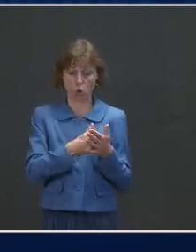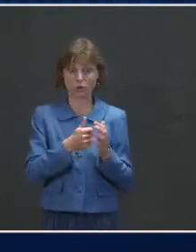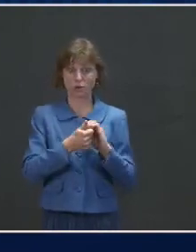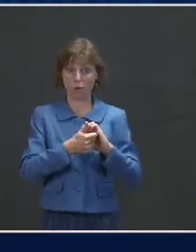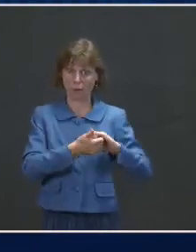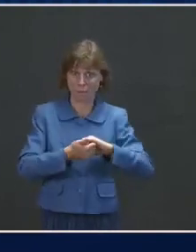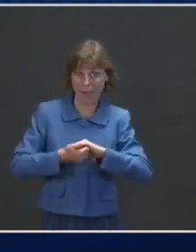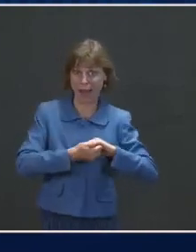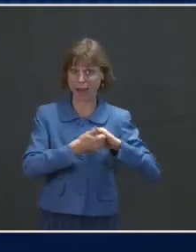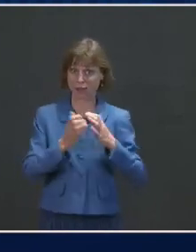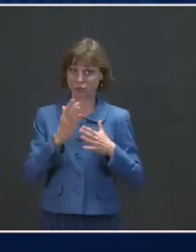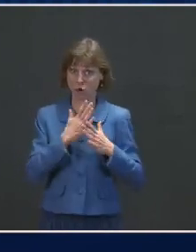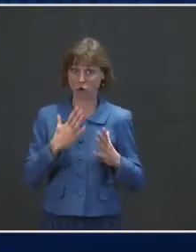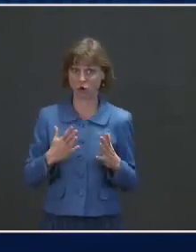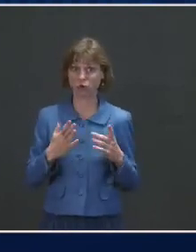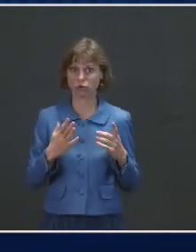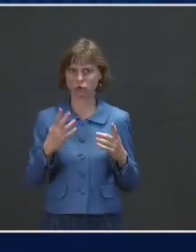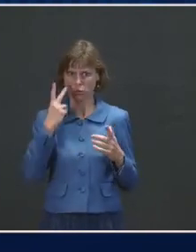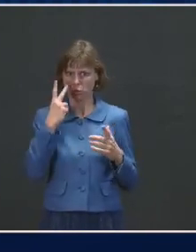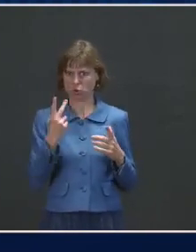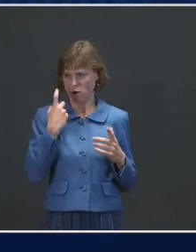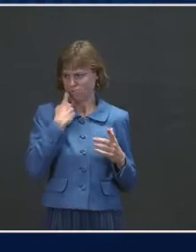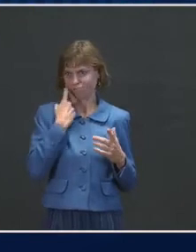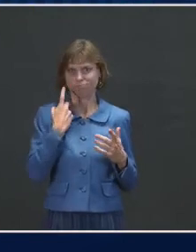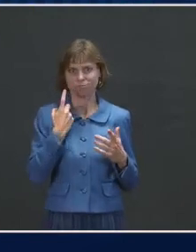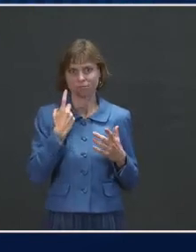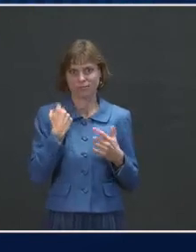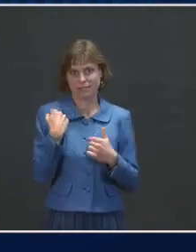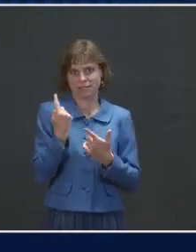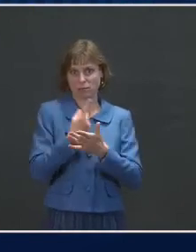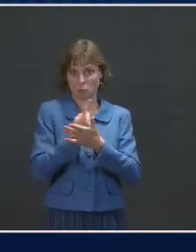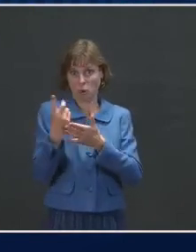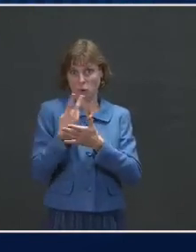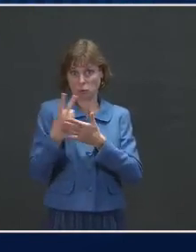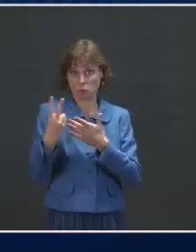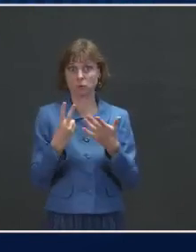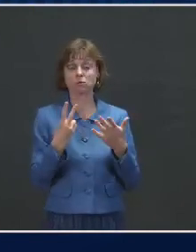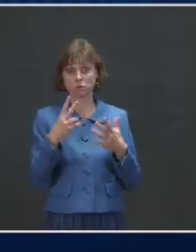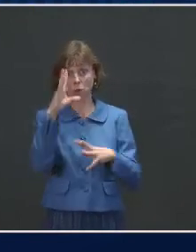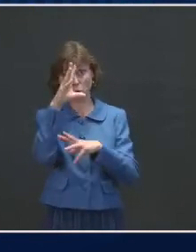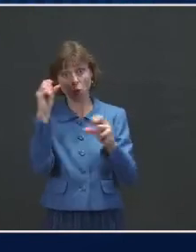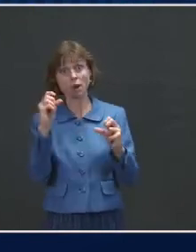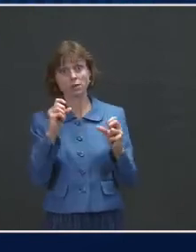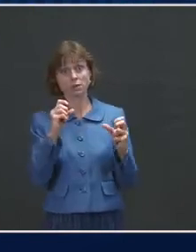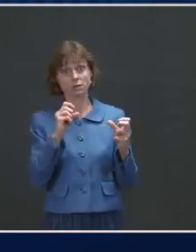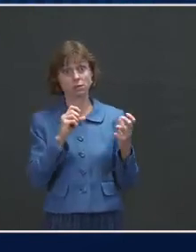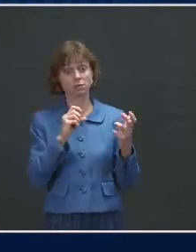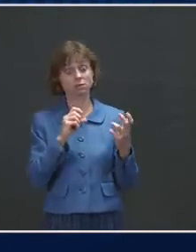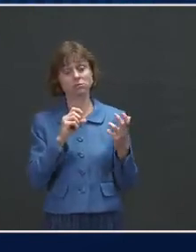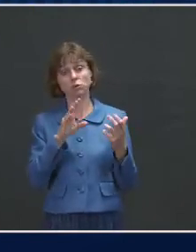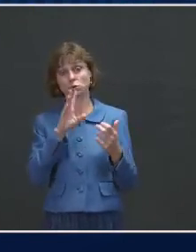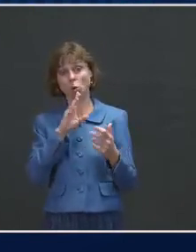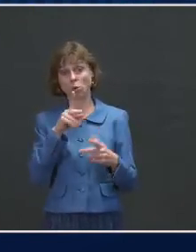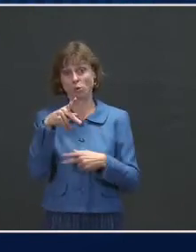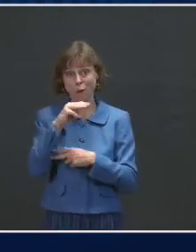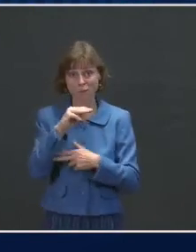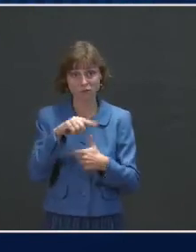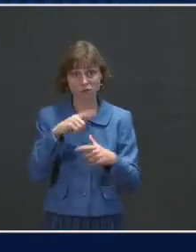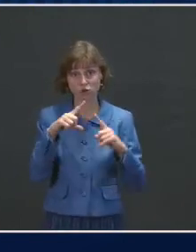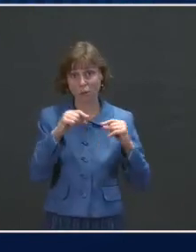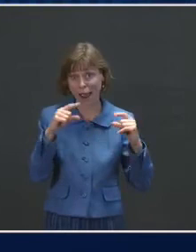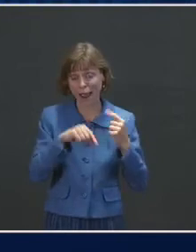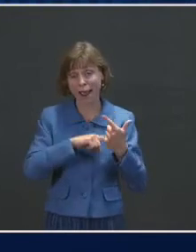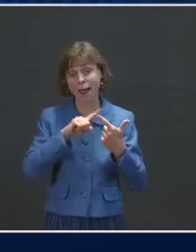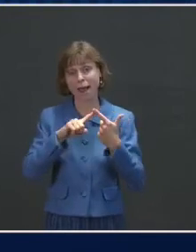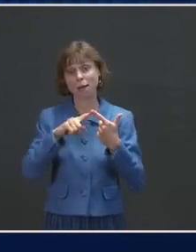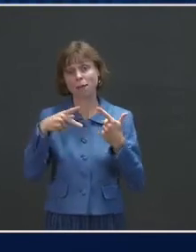we did readouts of these calls over the past week or so that the president spoke with the prime minister of Japan. He spoke with the prime minister of South